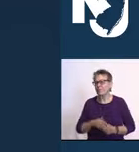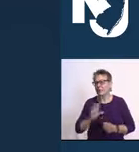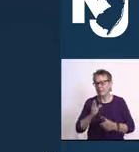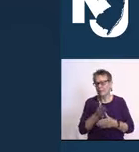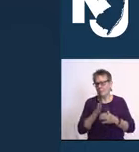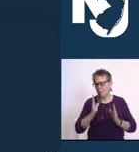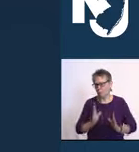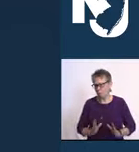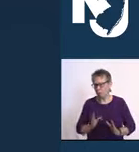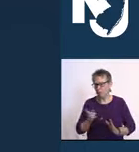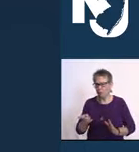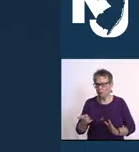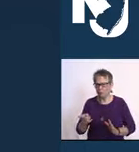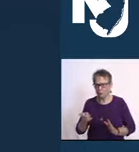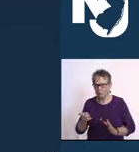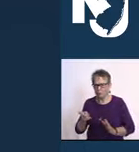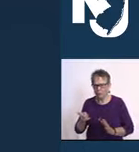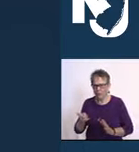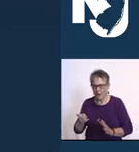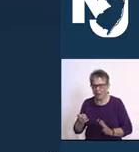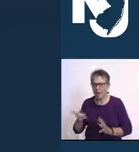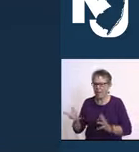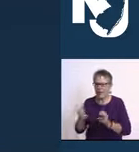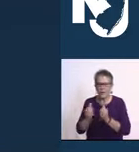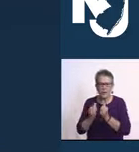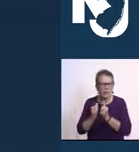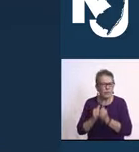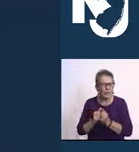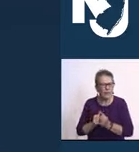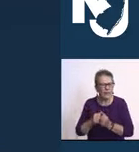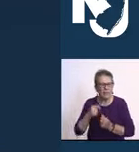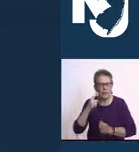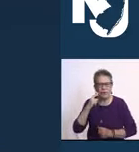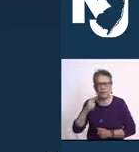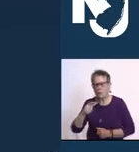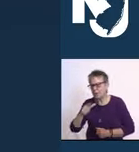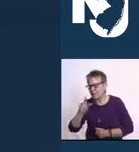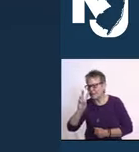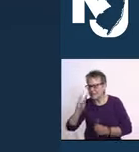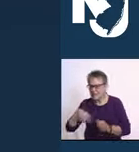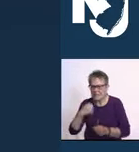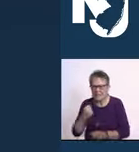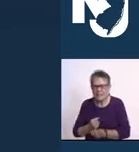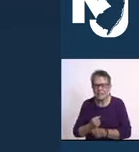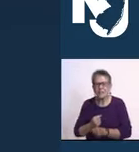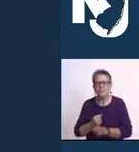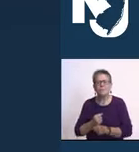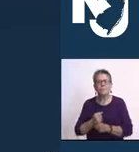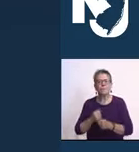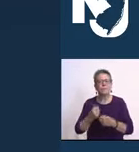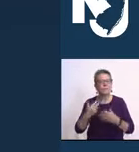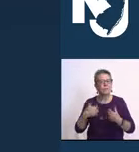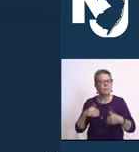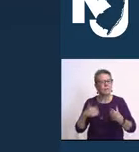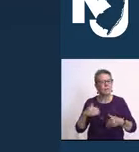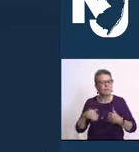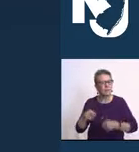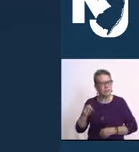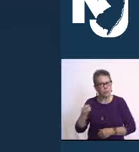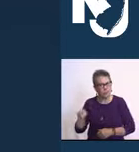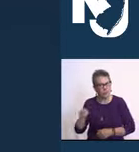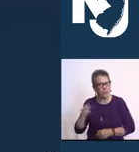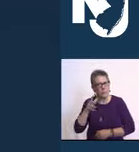for almost 26 years, or for 26 years. I had the great honor of speaking with her. By the way, she had a nasty case of